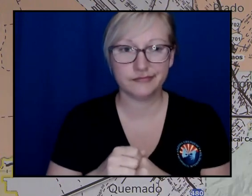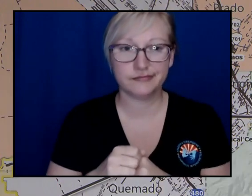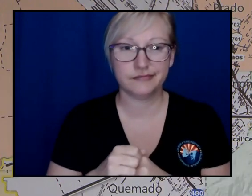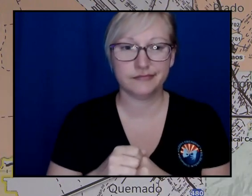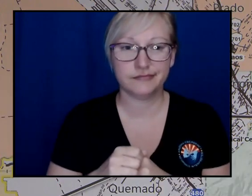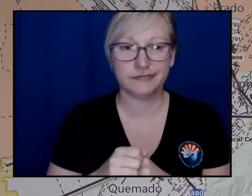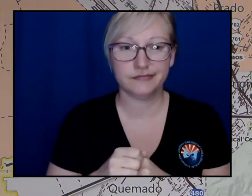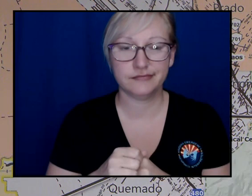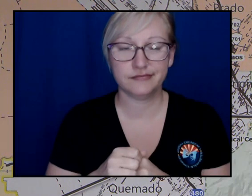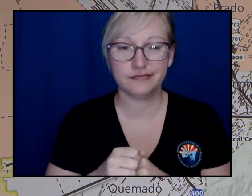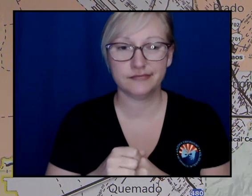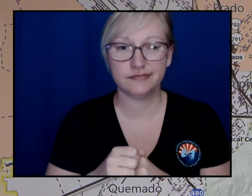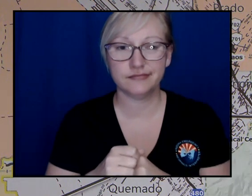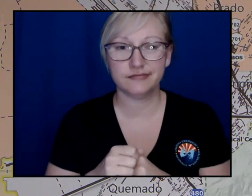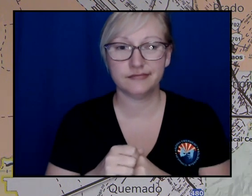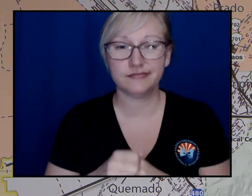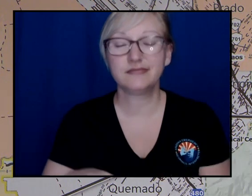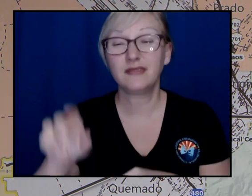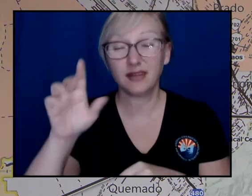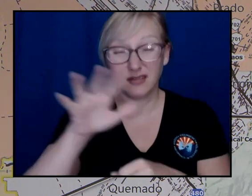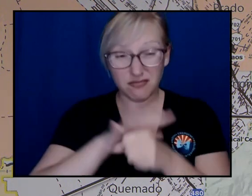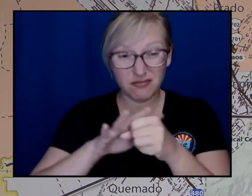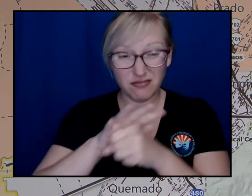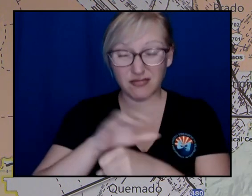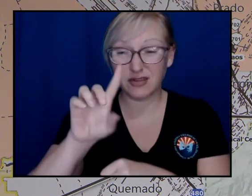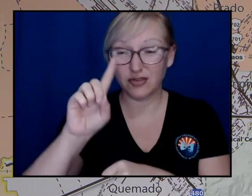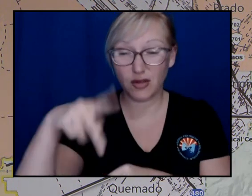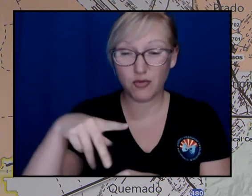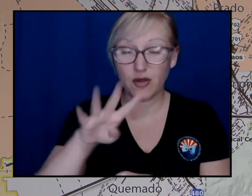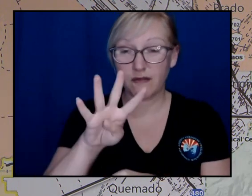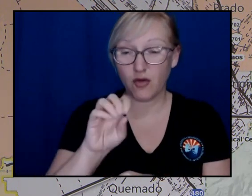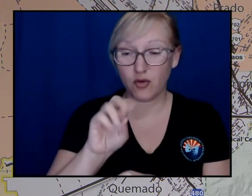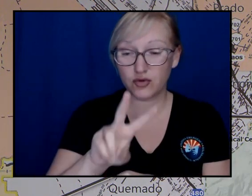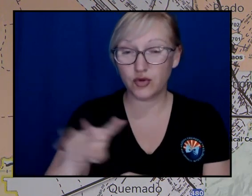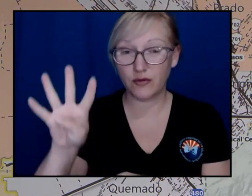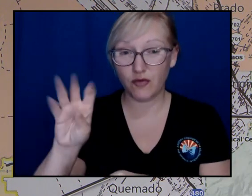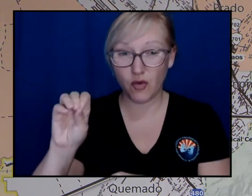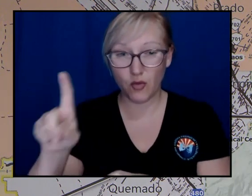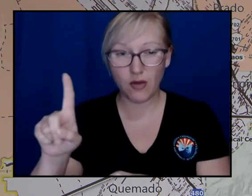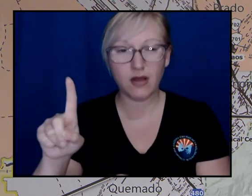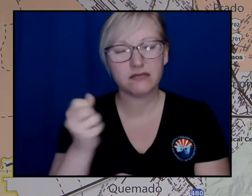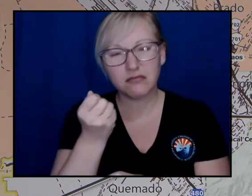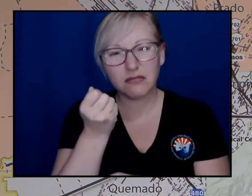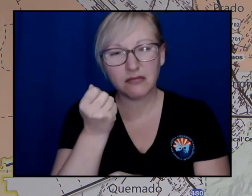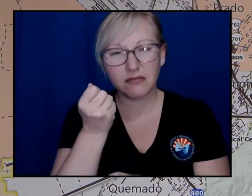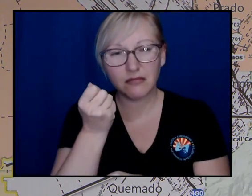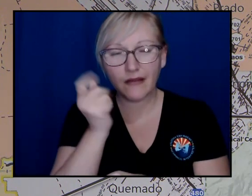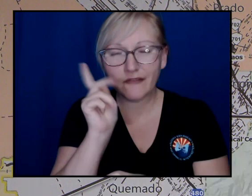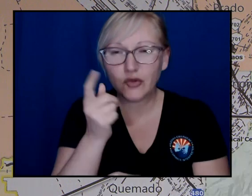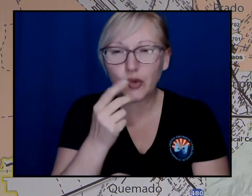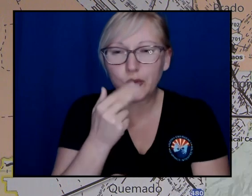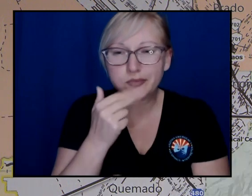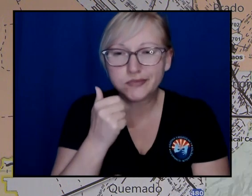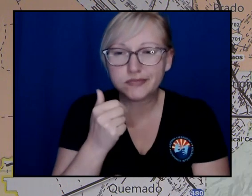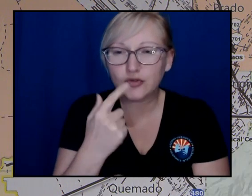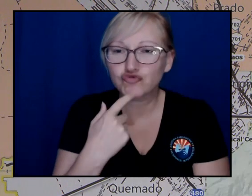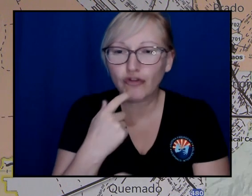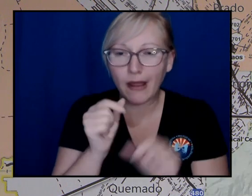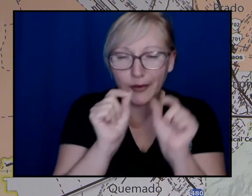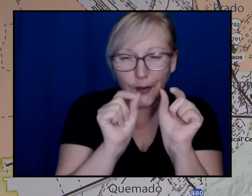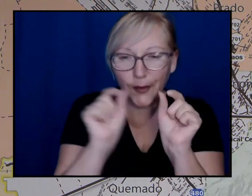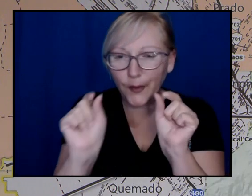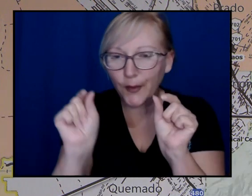the east around drop point 402 and 401, there's a few spots of red showing in there that needed repair